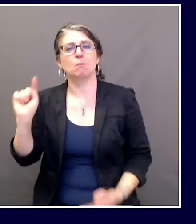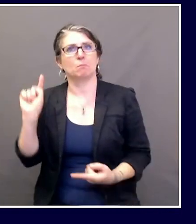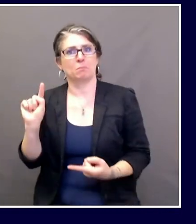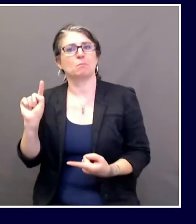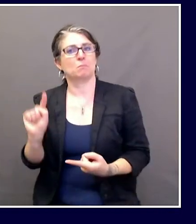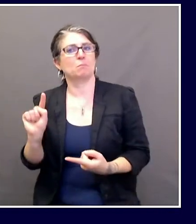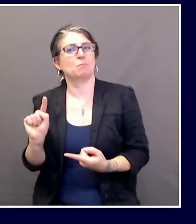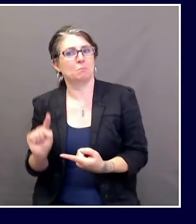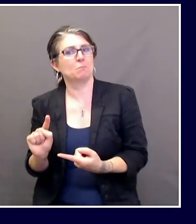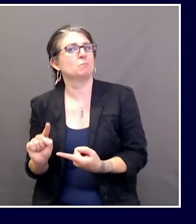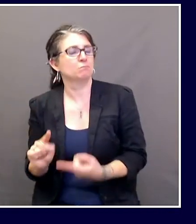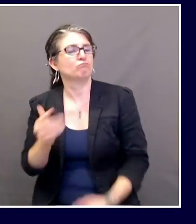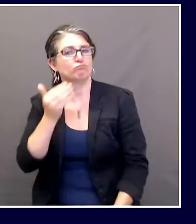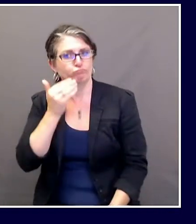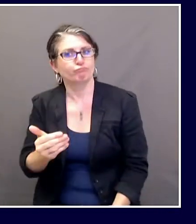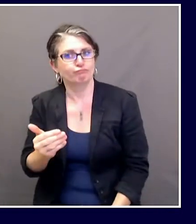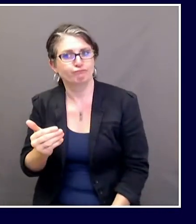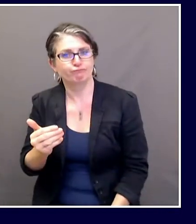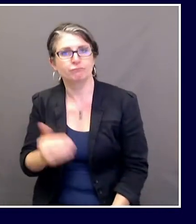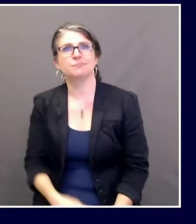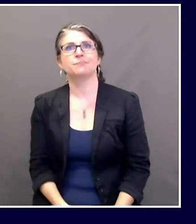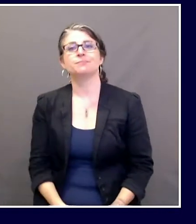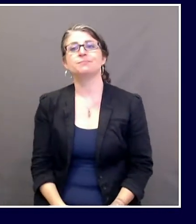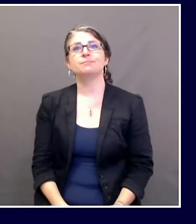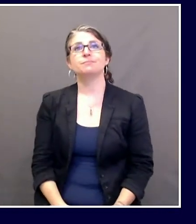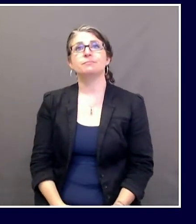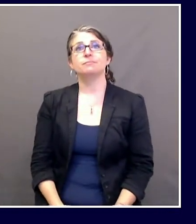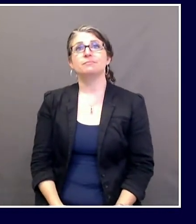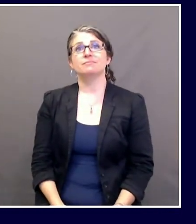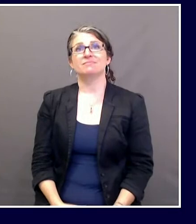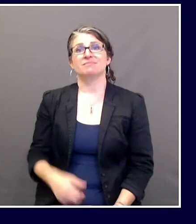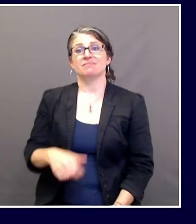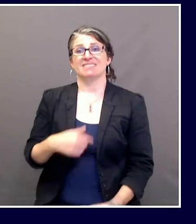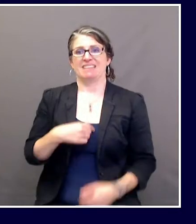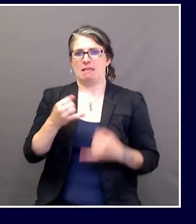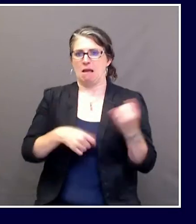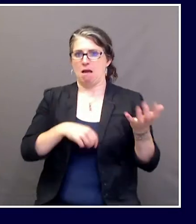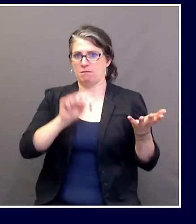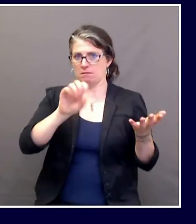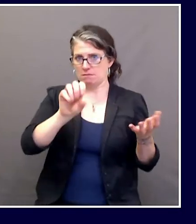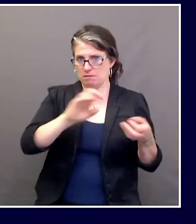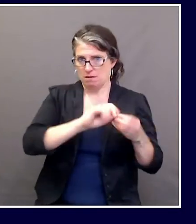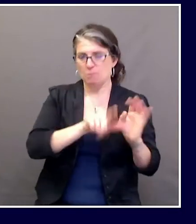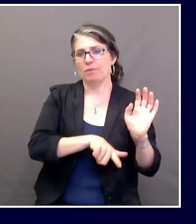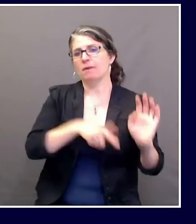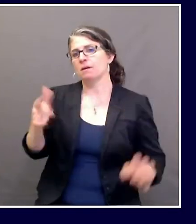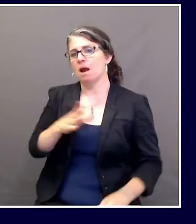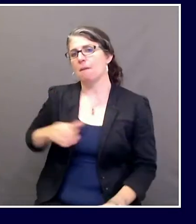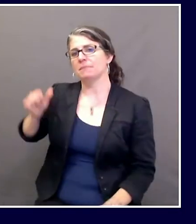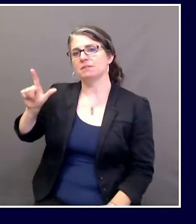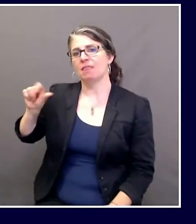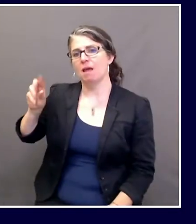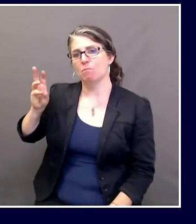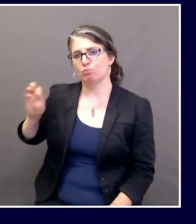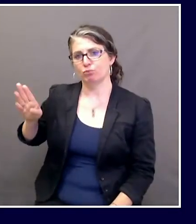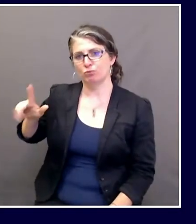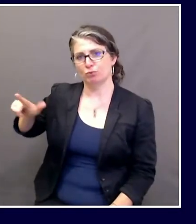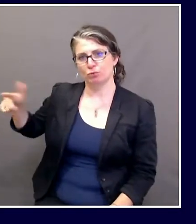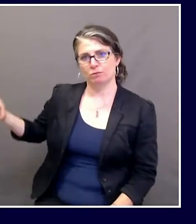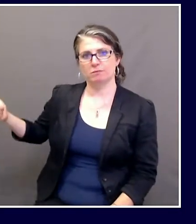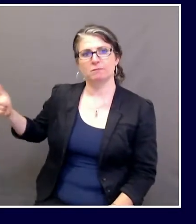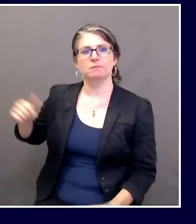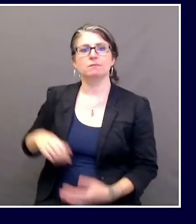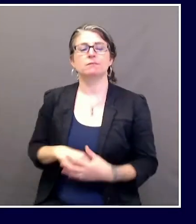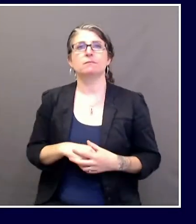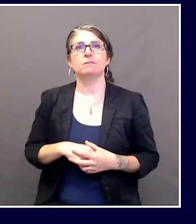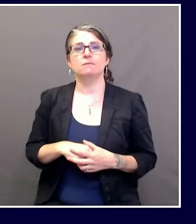And finally, before I turn things over to Commissioner Lambrew for some announcements, I wanted to talk a bit about the mobile vaccination unit